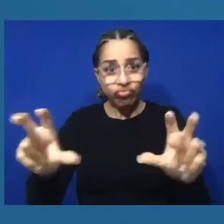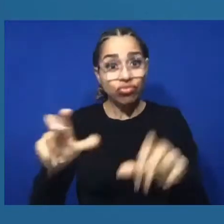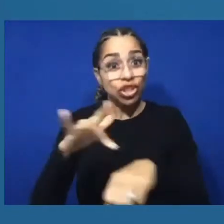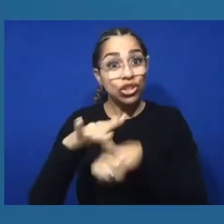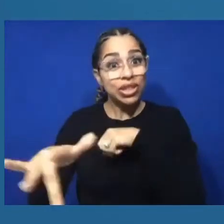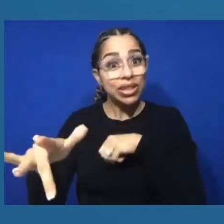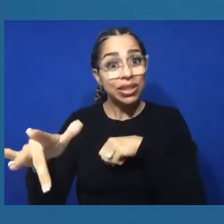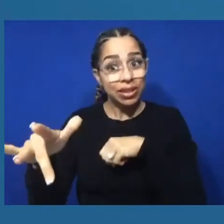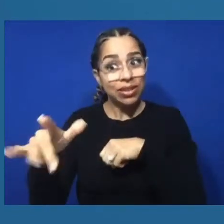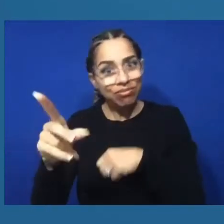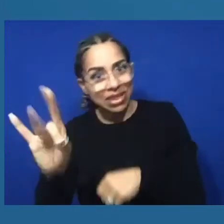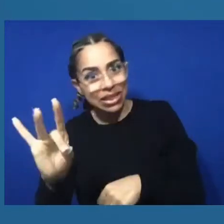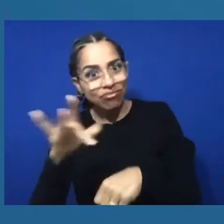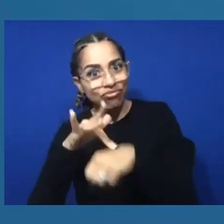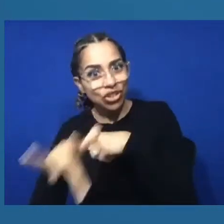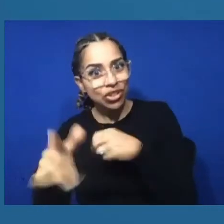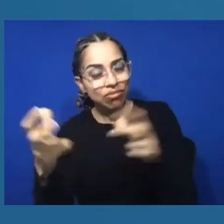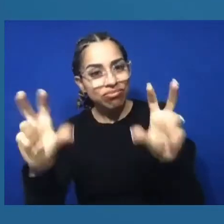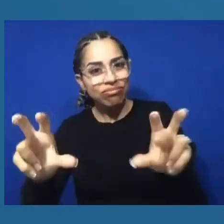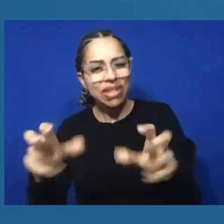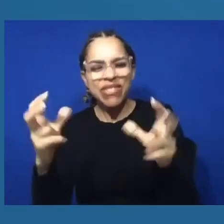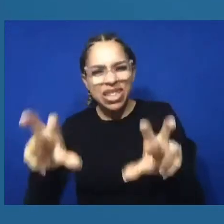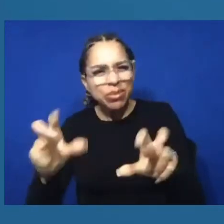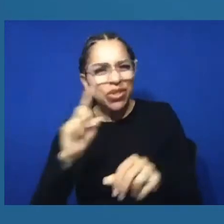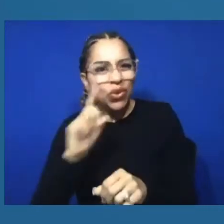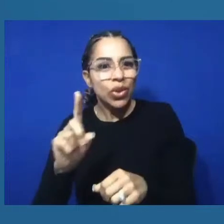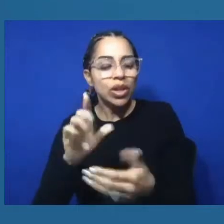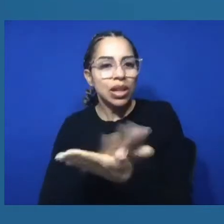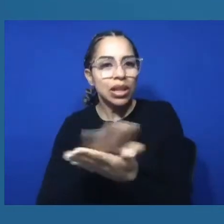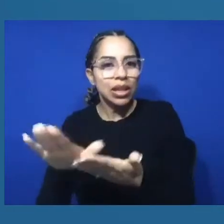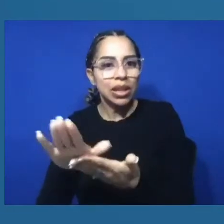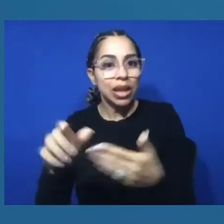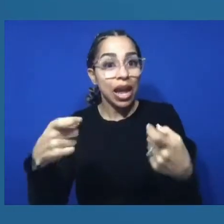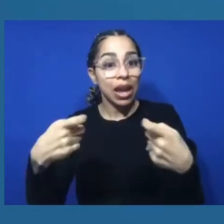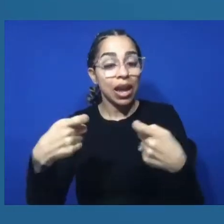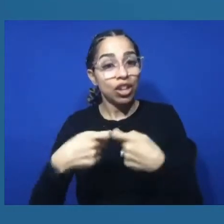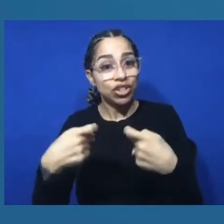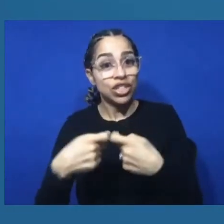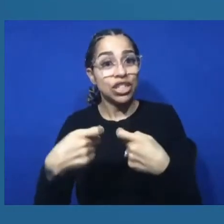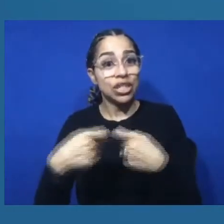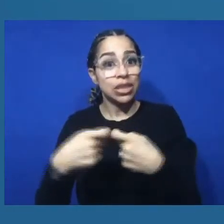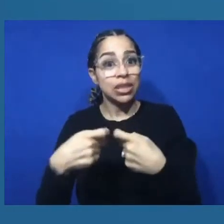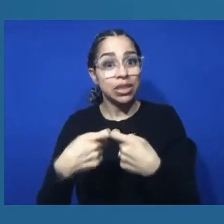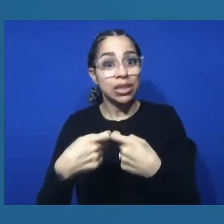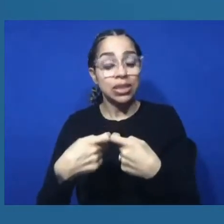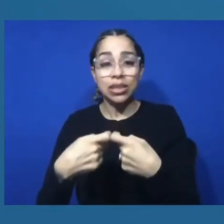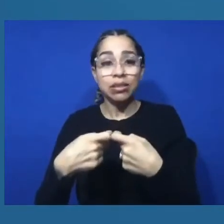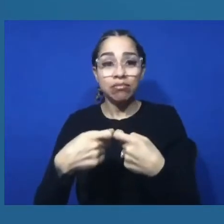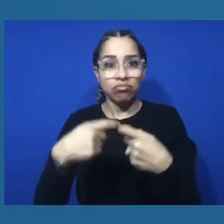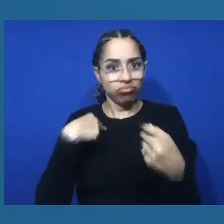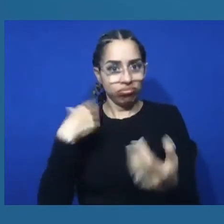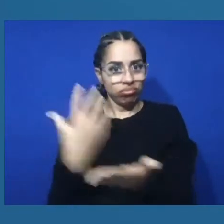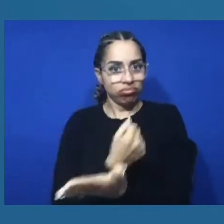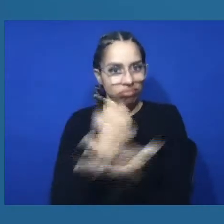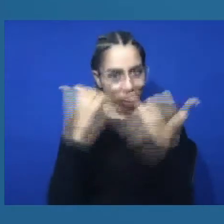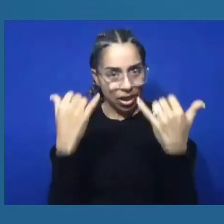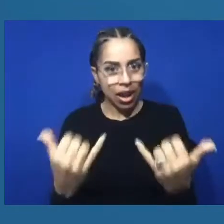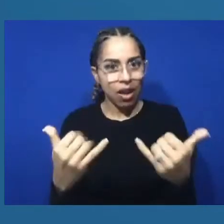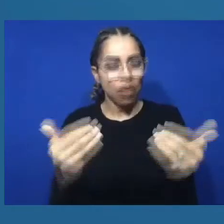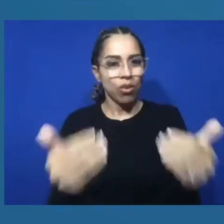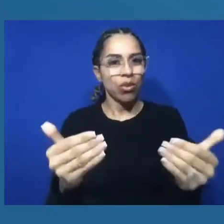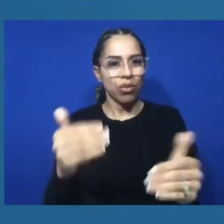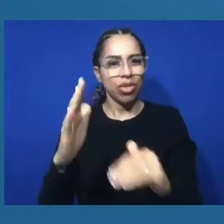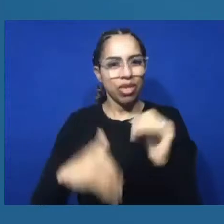are investments in clean energy that were not going to happen until this was ready. I'm saying let's do it now. Okay, Rob?